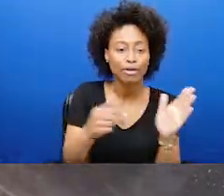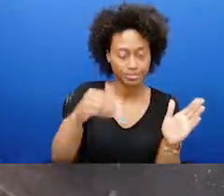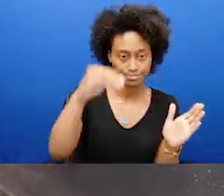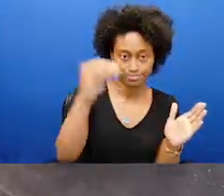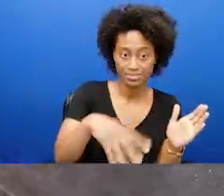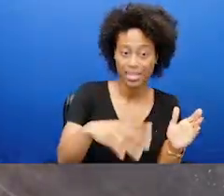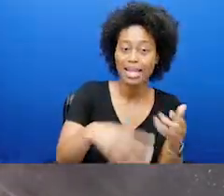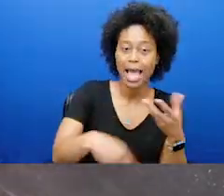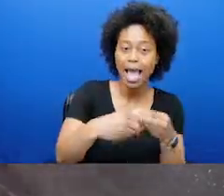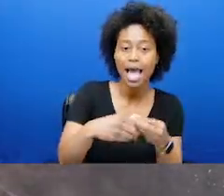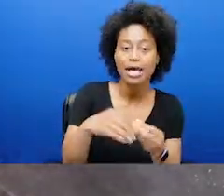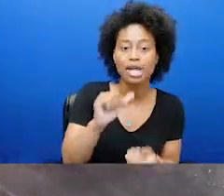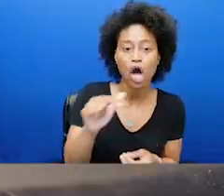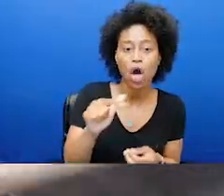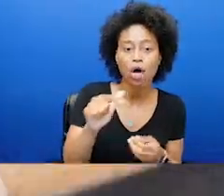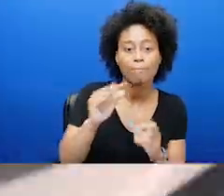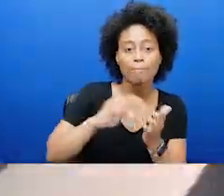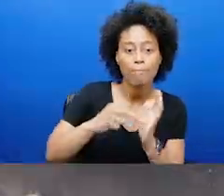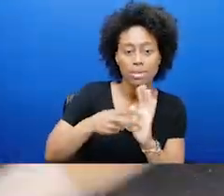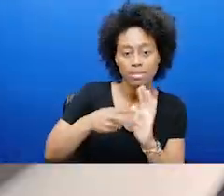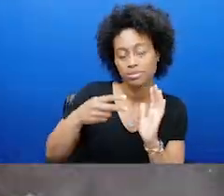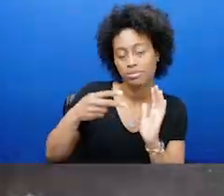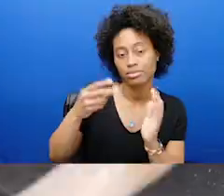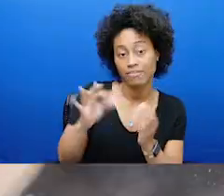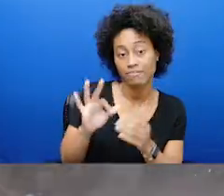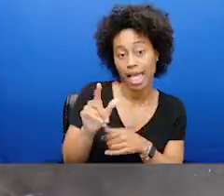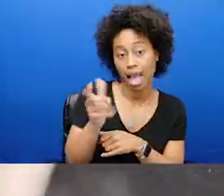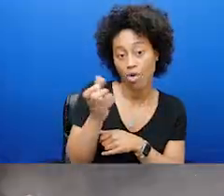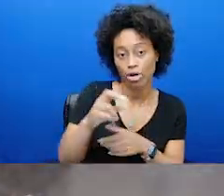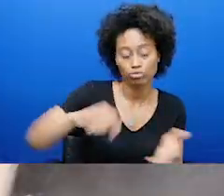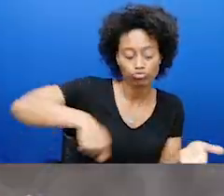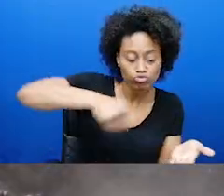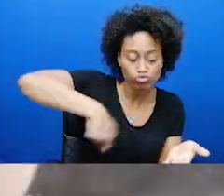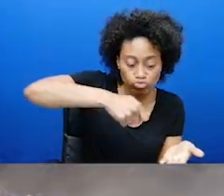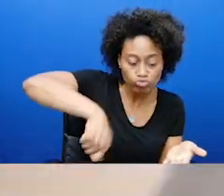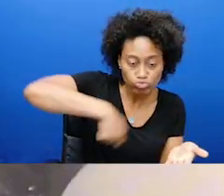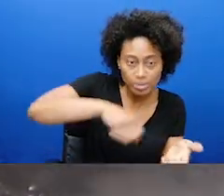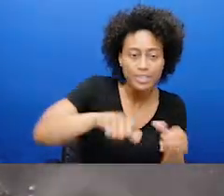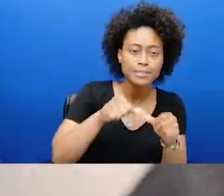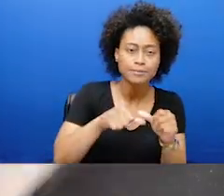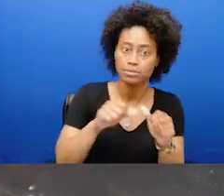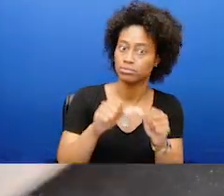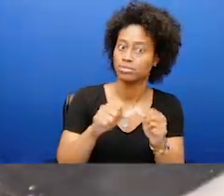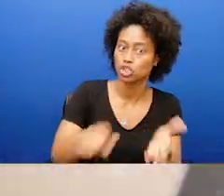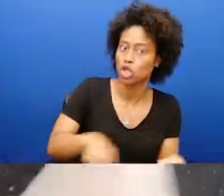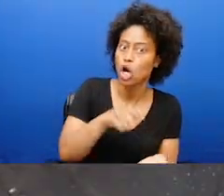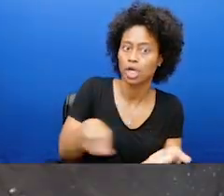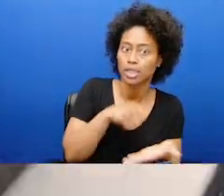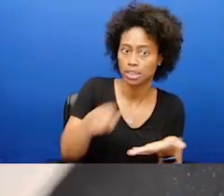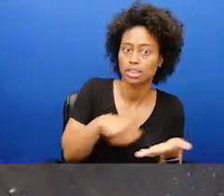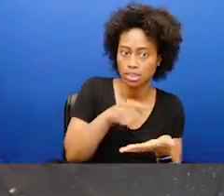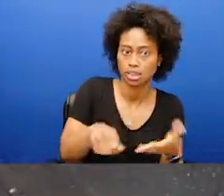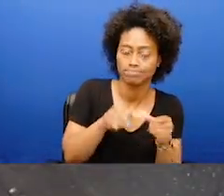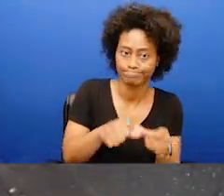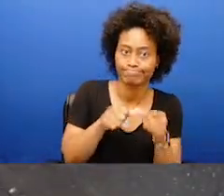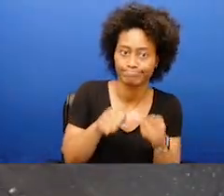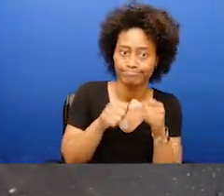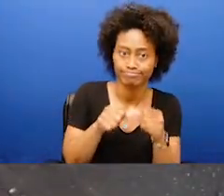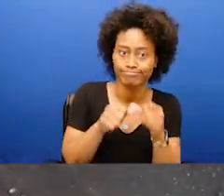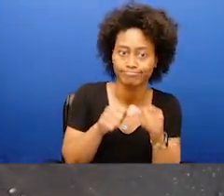butter, and I'm going to add in some all-purpose flour and stir that around. You want to consistently stir